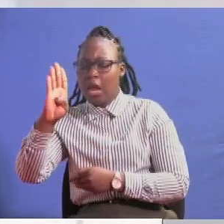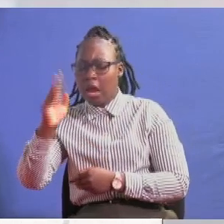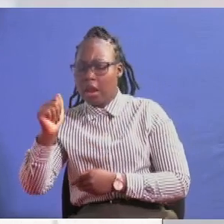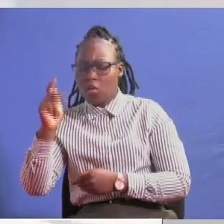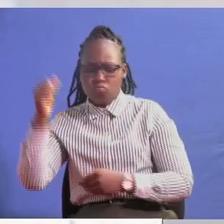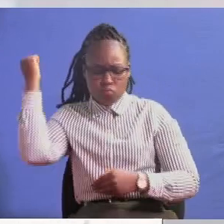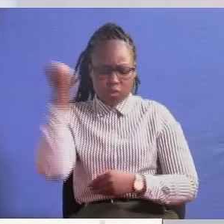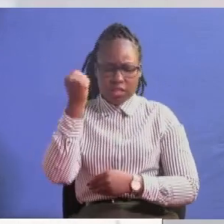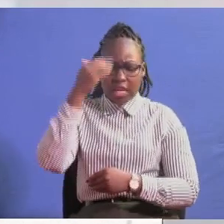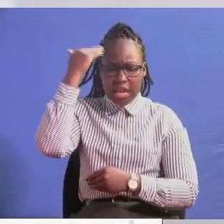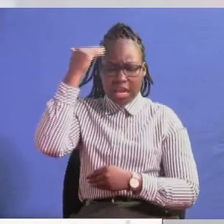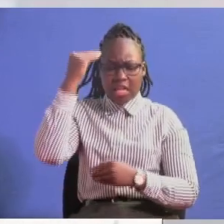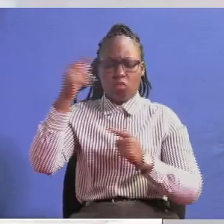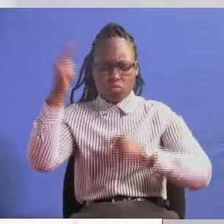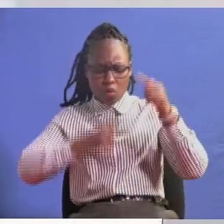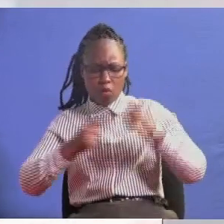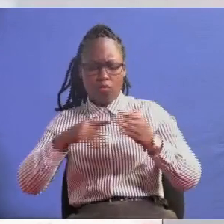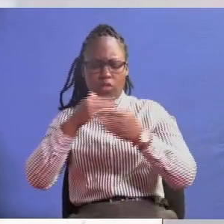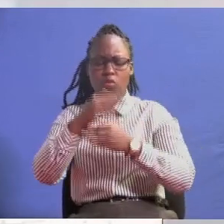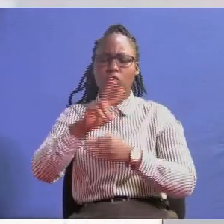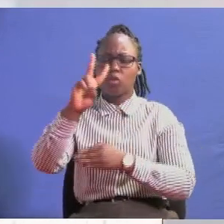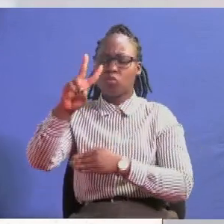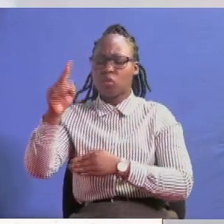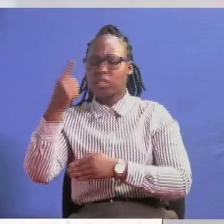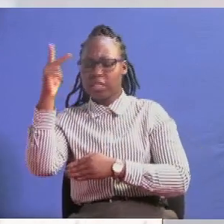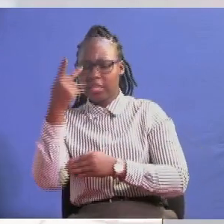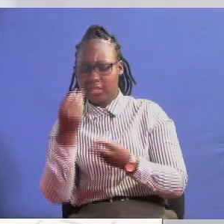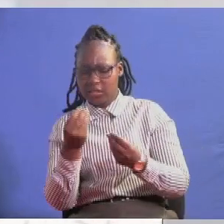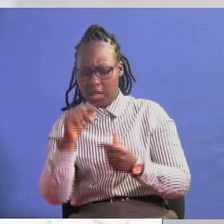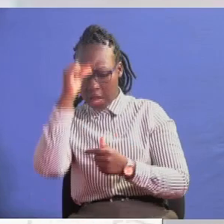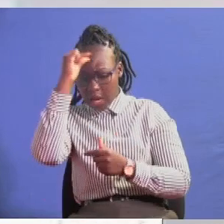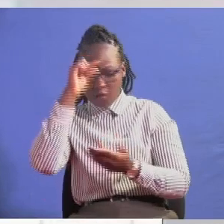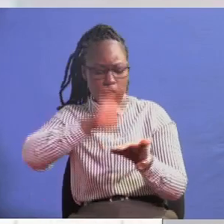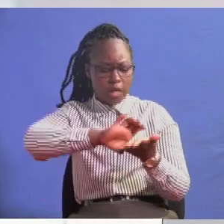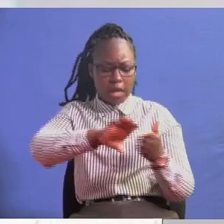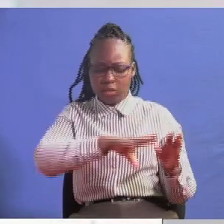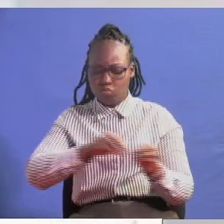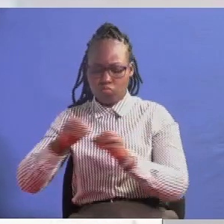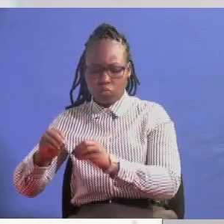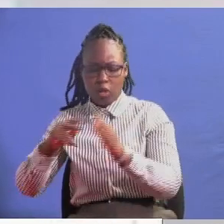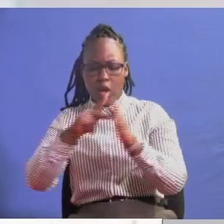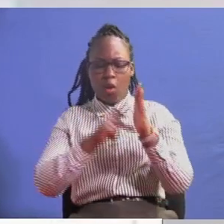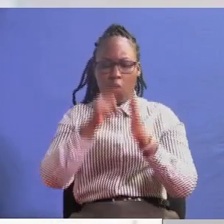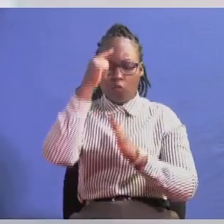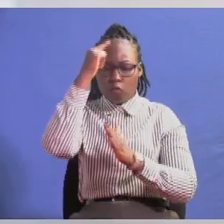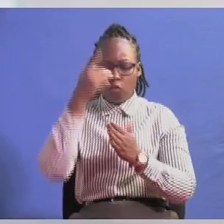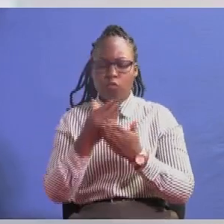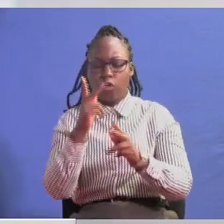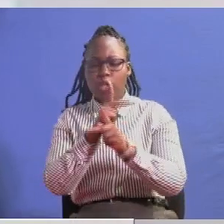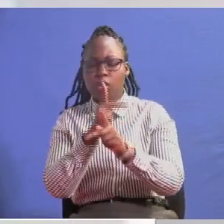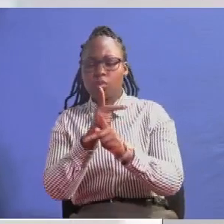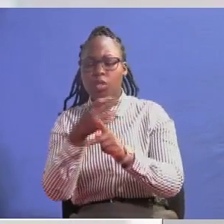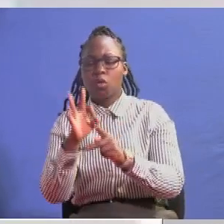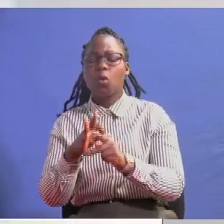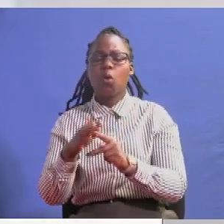head following a quarrel over 2,000 Kenyan shillings government cash transfer program meant for the upkeep of their